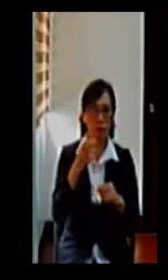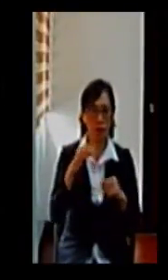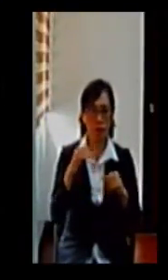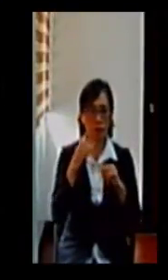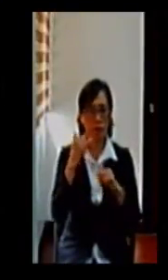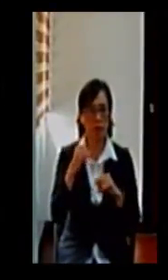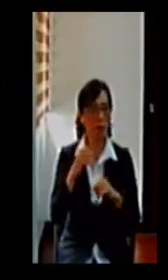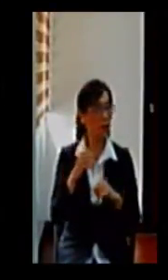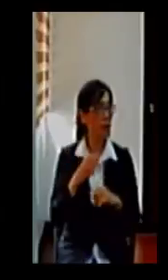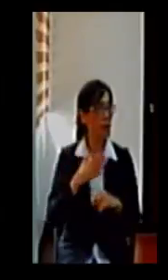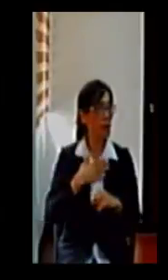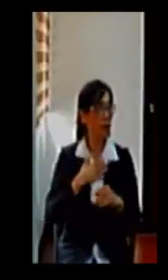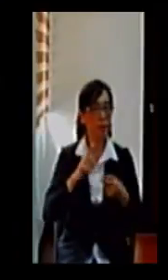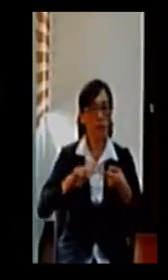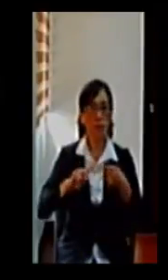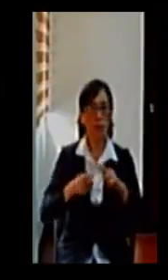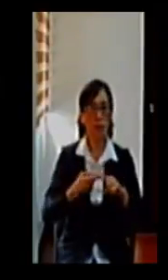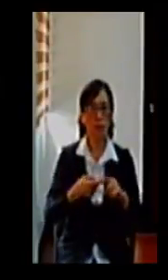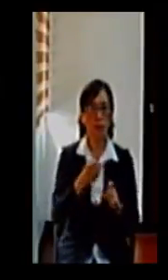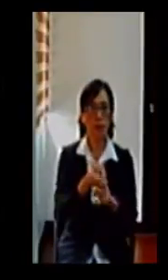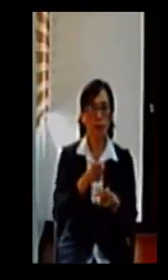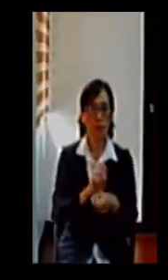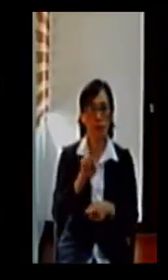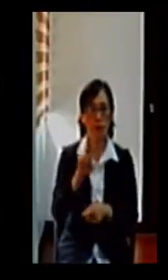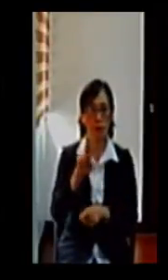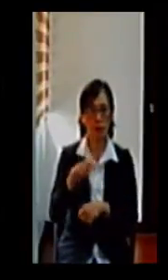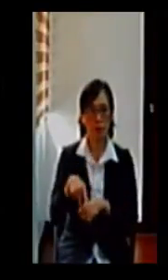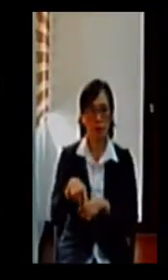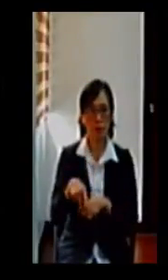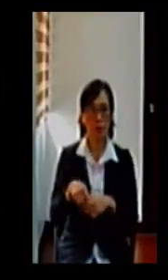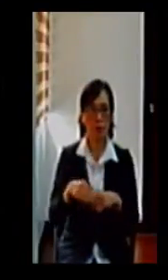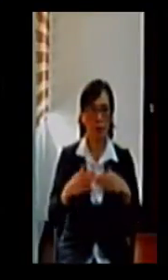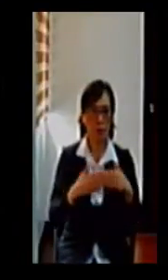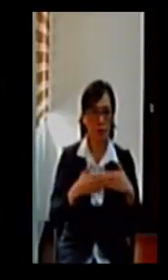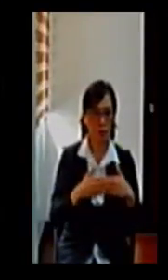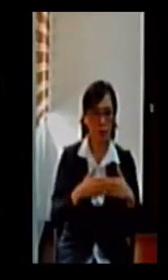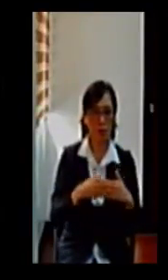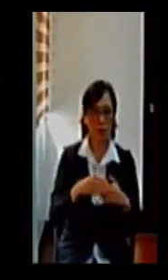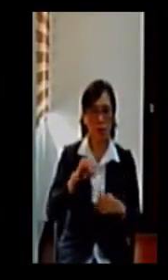UP said, "We're nearing Ondoy levels."